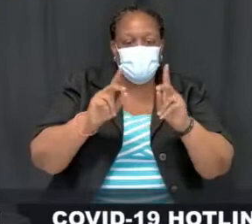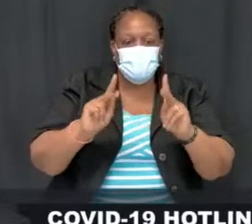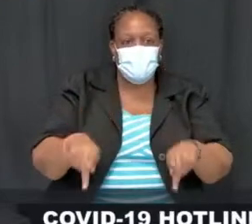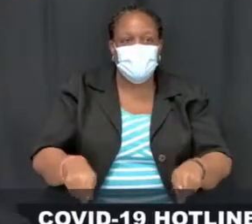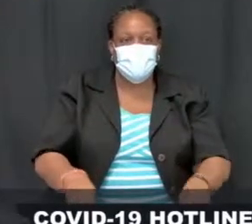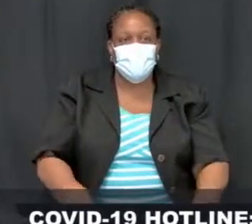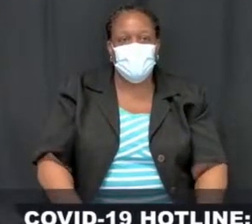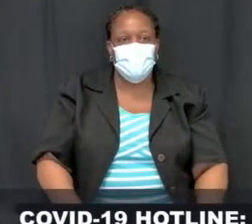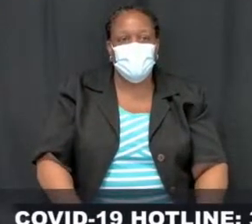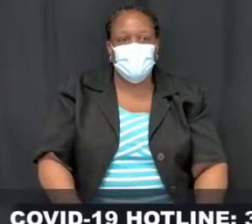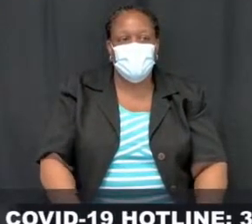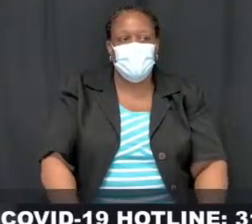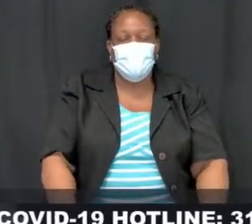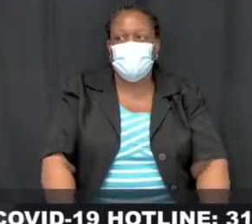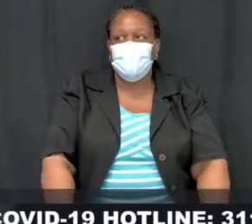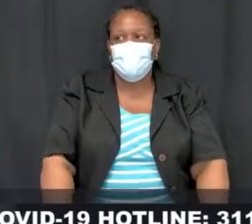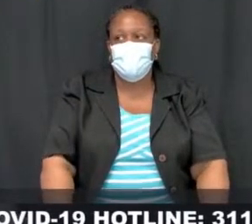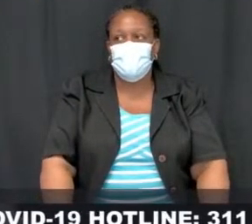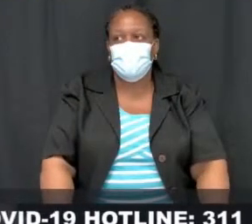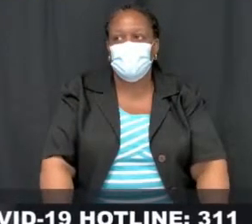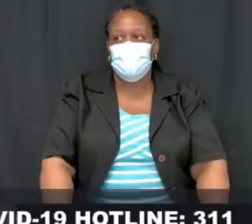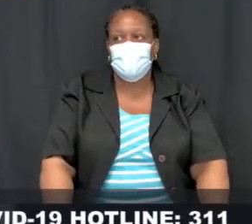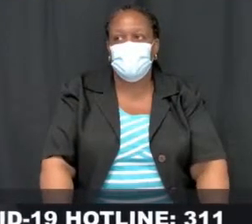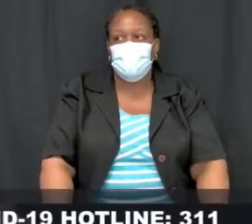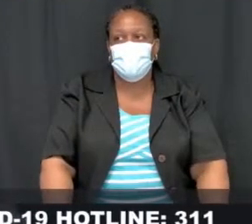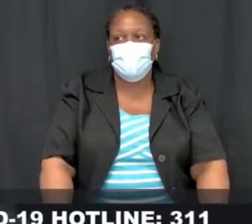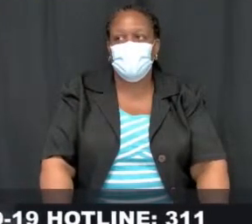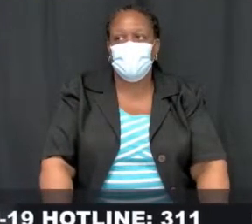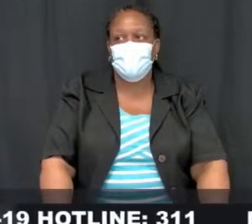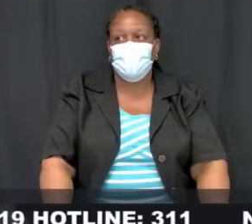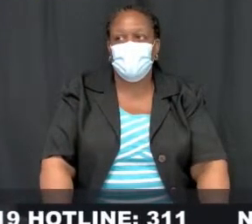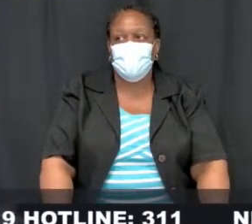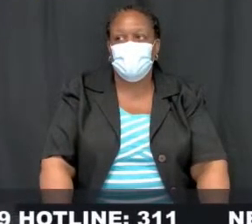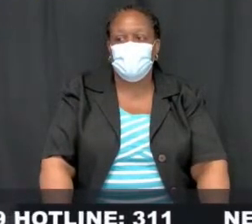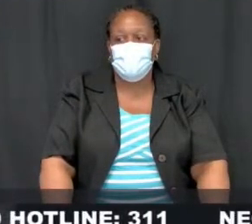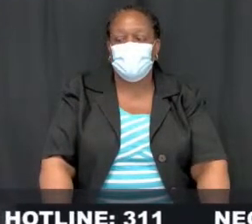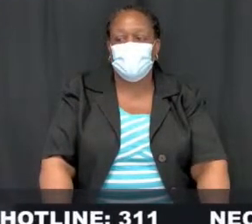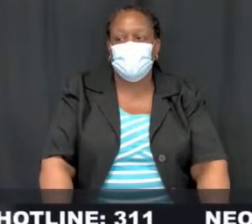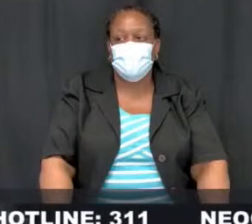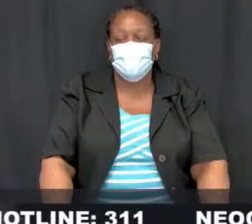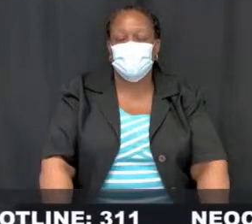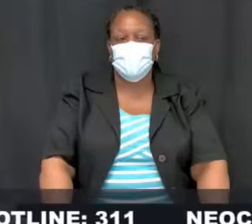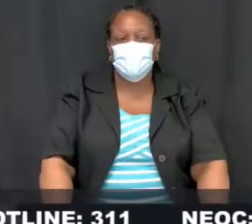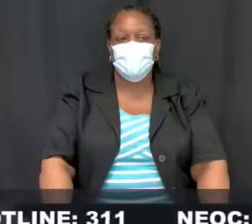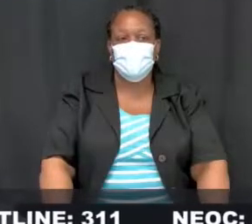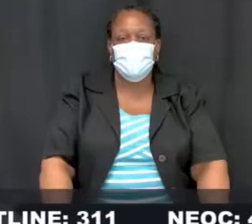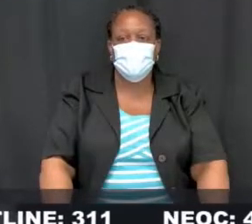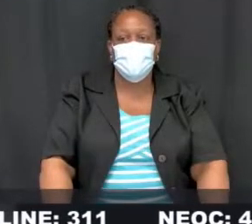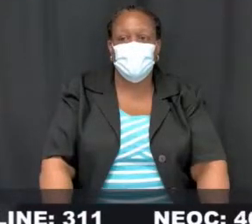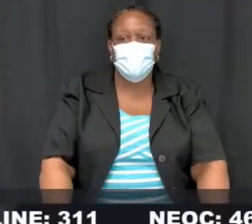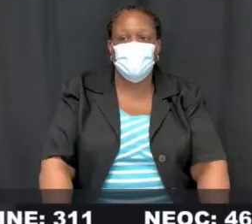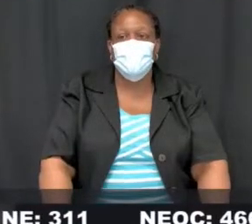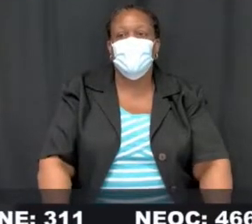their needing, the requirement of a -20 degrees fridge there. Thanks.